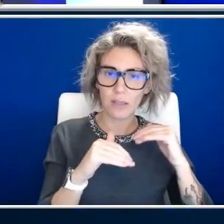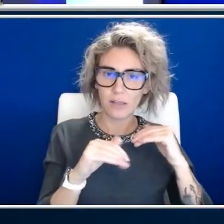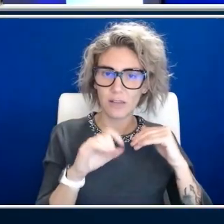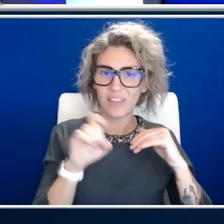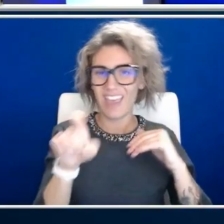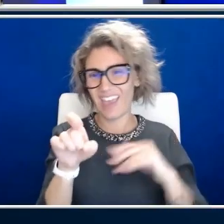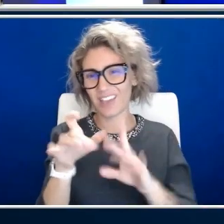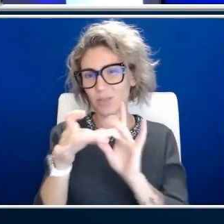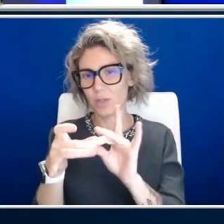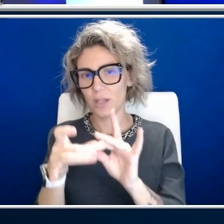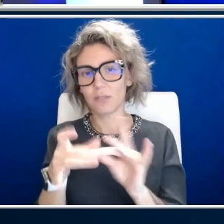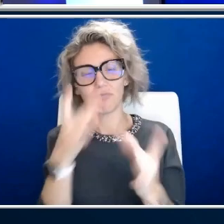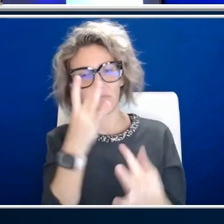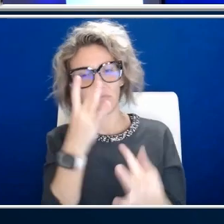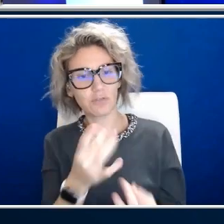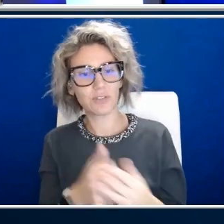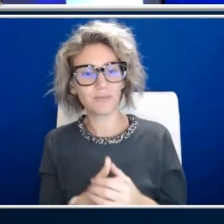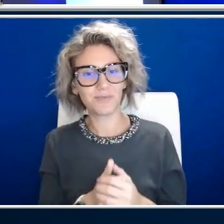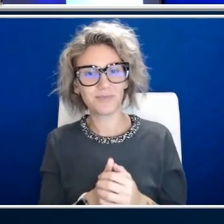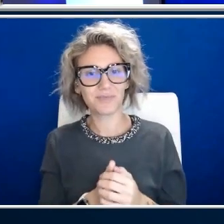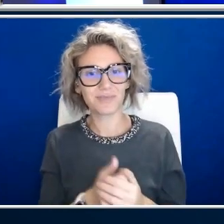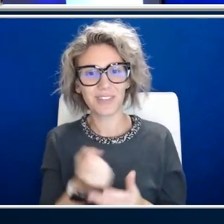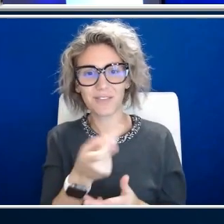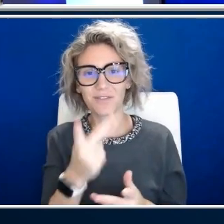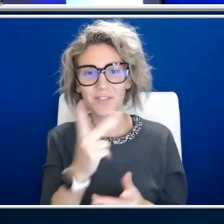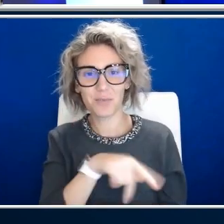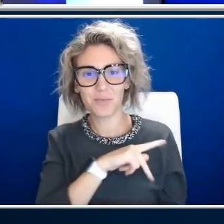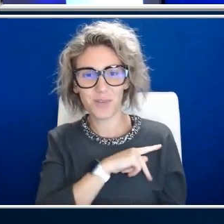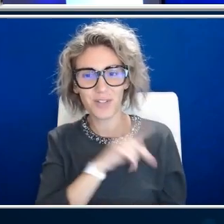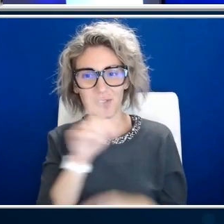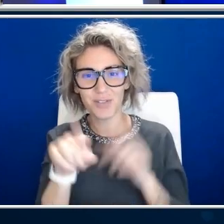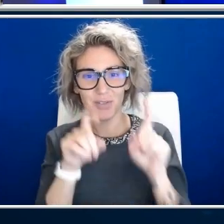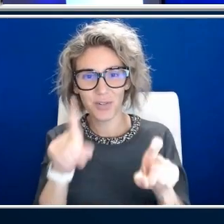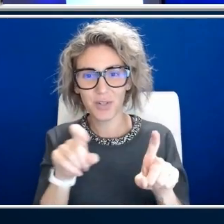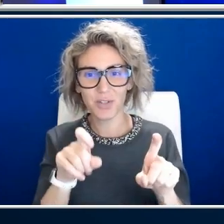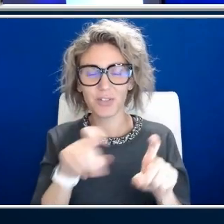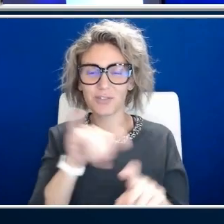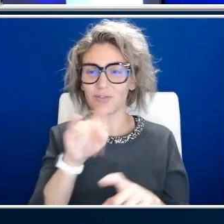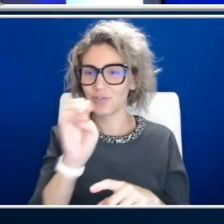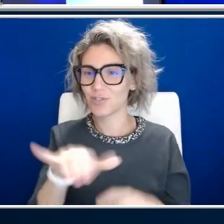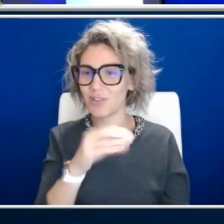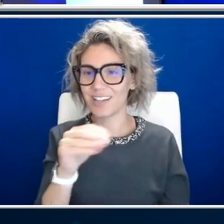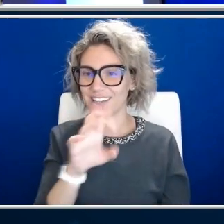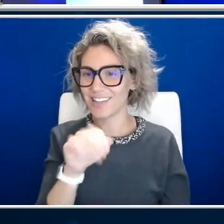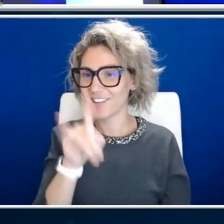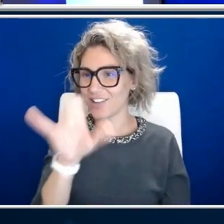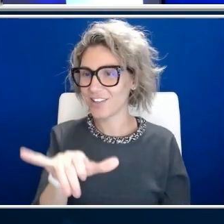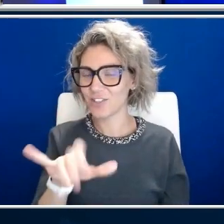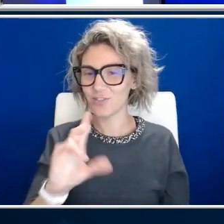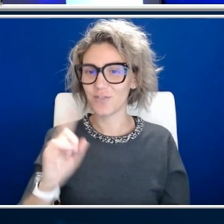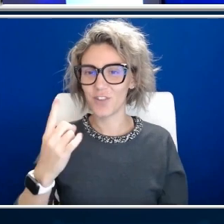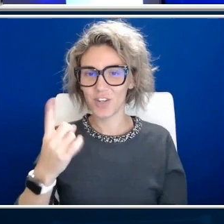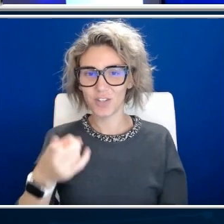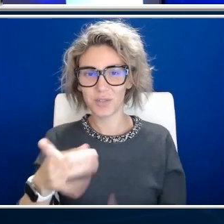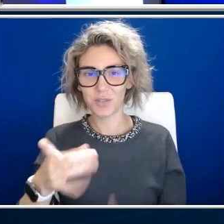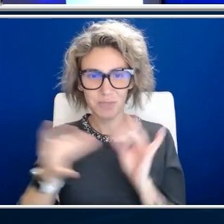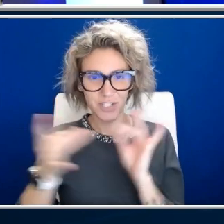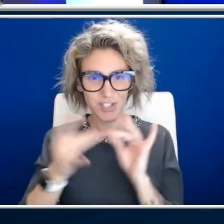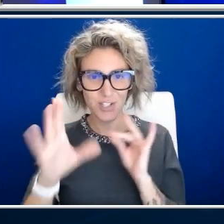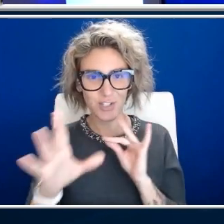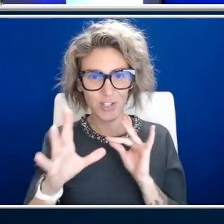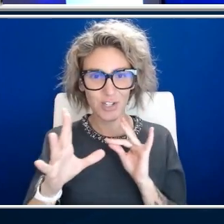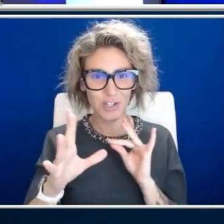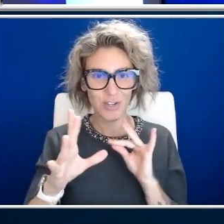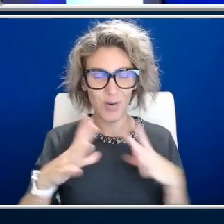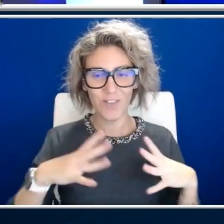Interesting. A couple of personal questions, Joey and Audrey. First of all, you mentioned your vacations. Somebody wants to know,